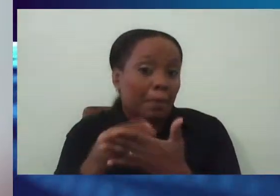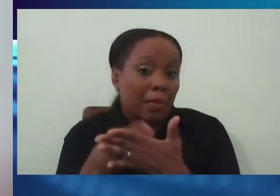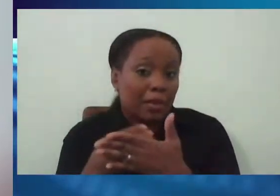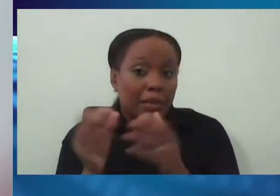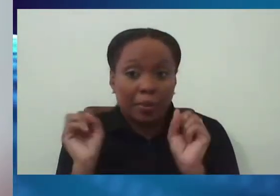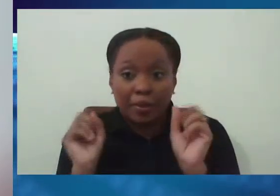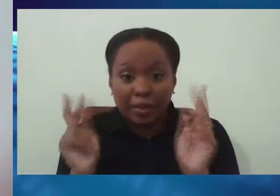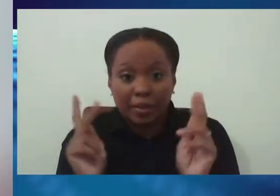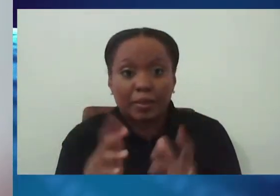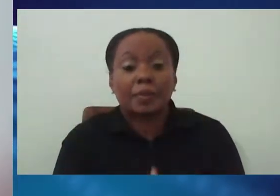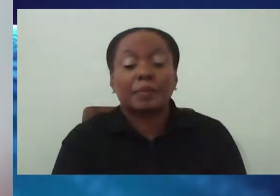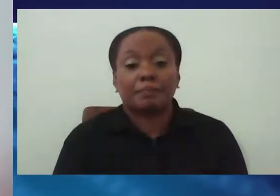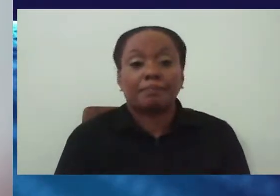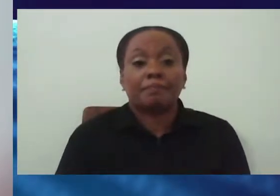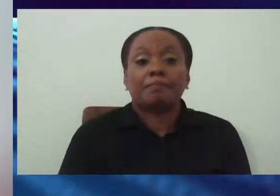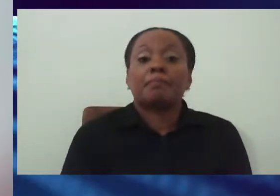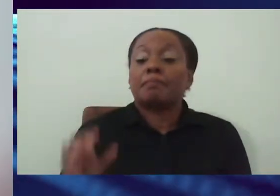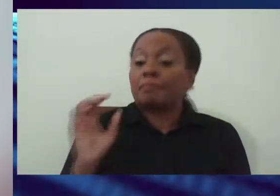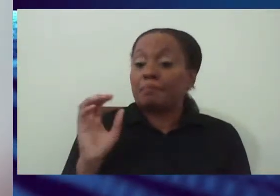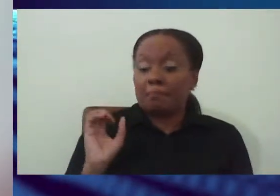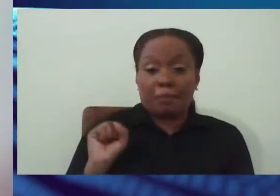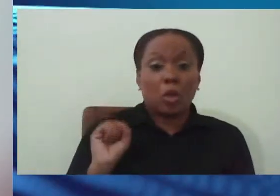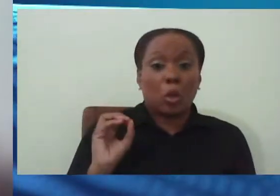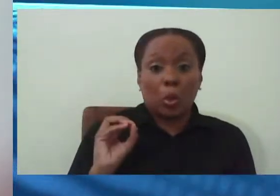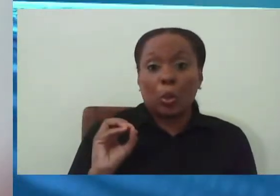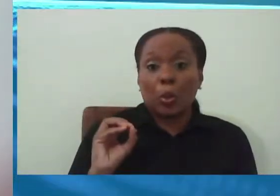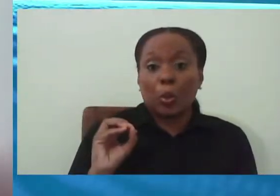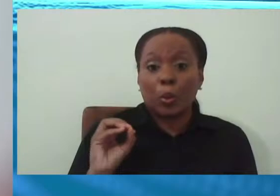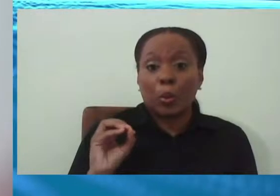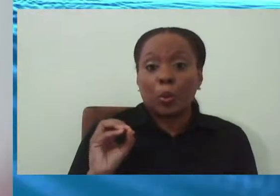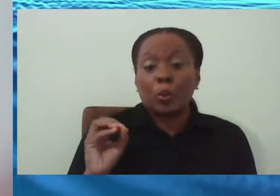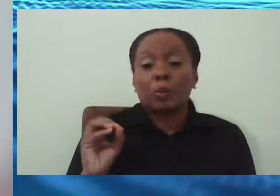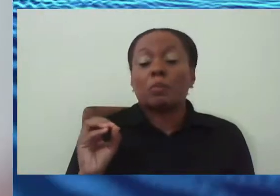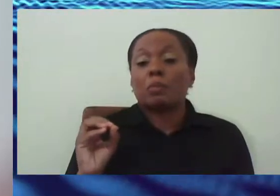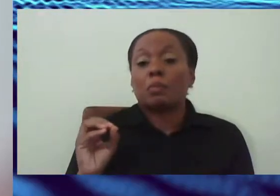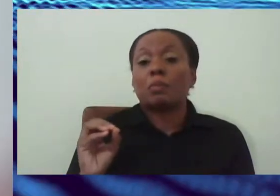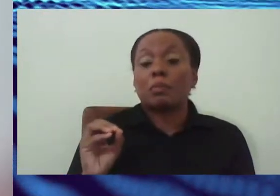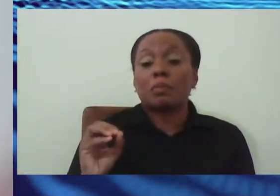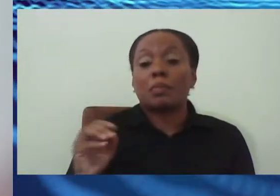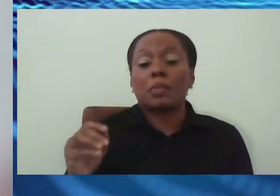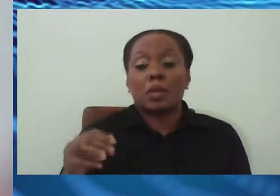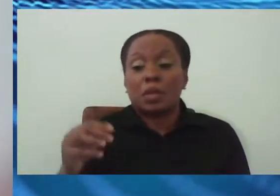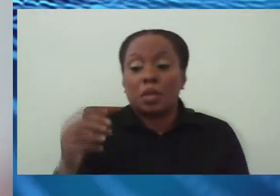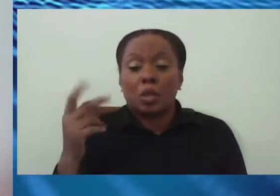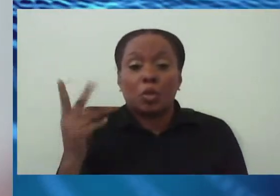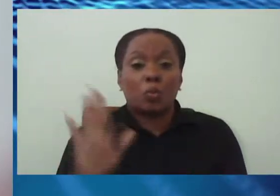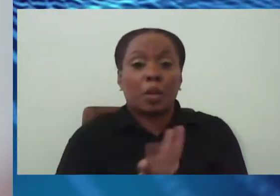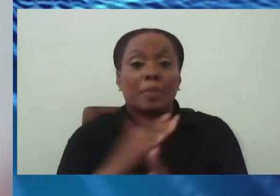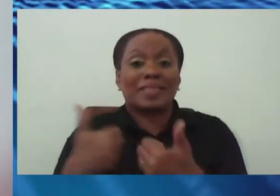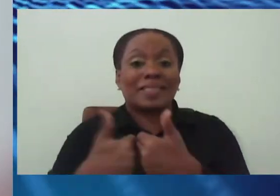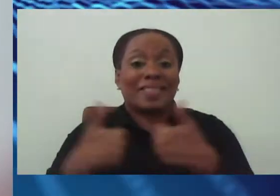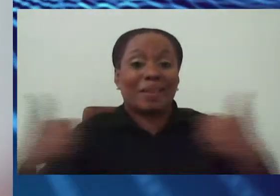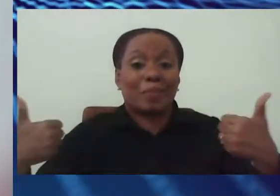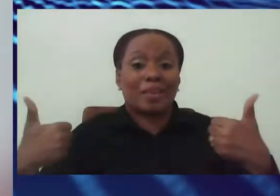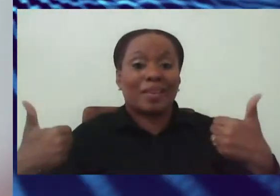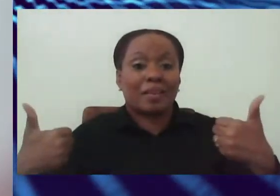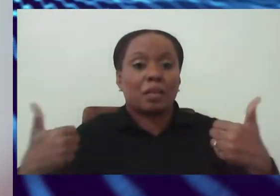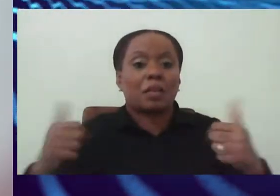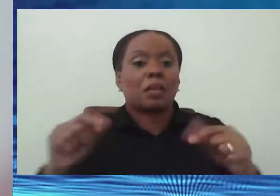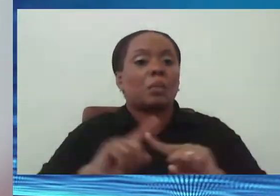Yeah. So the two things are separate, but they come from the same